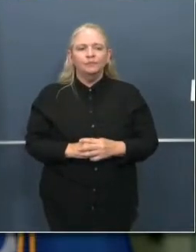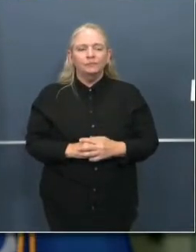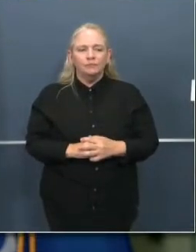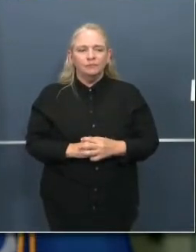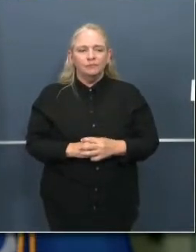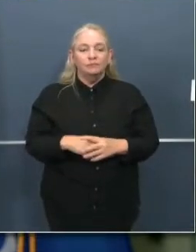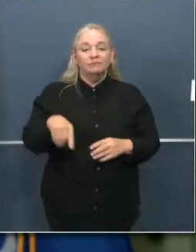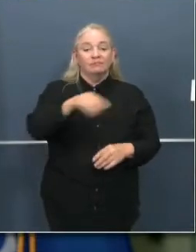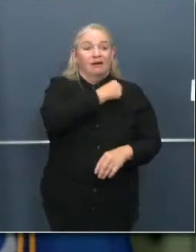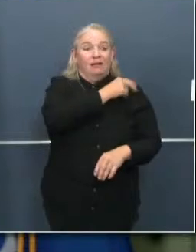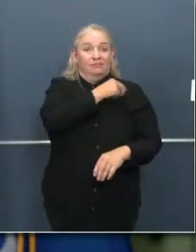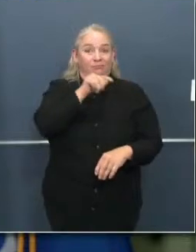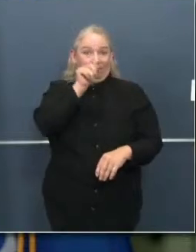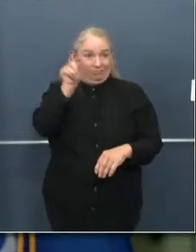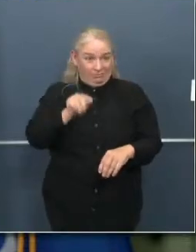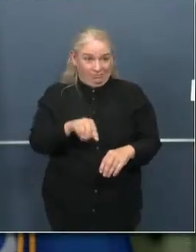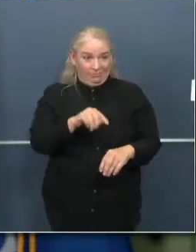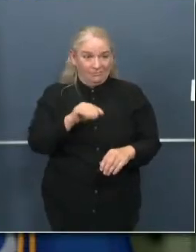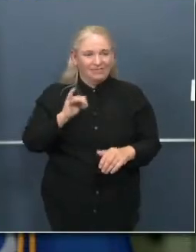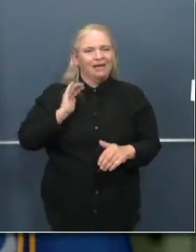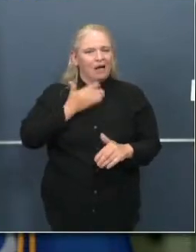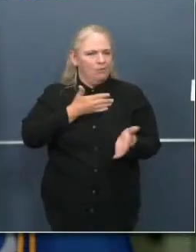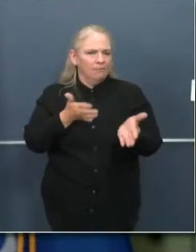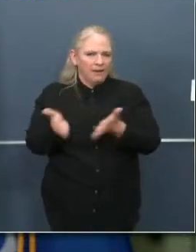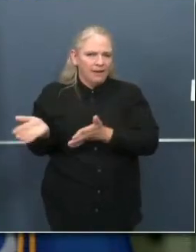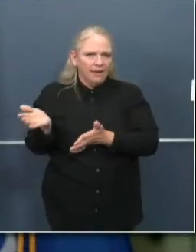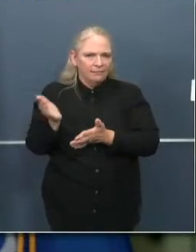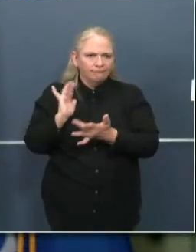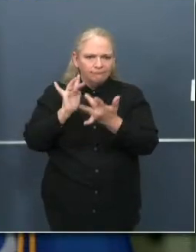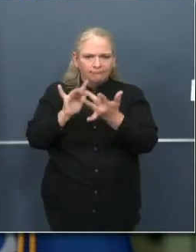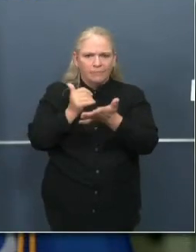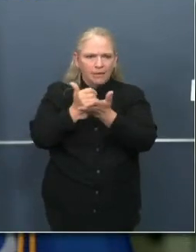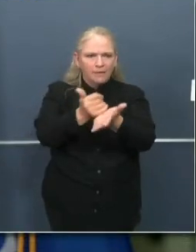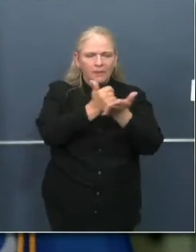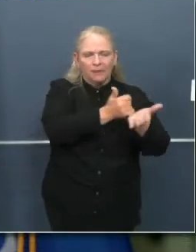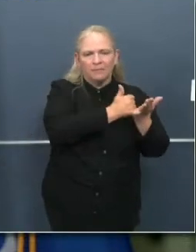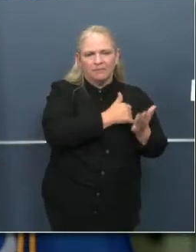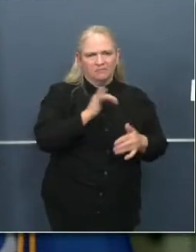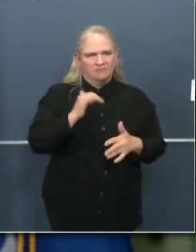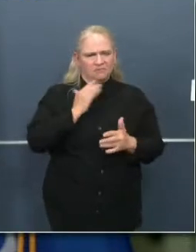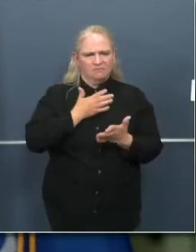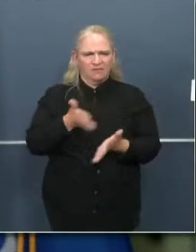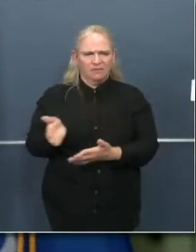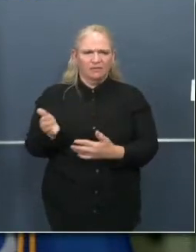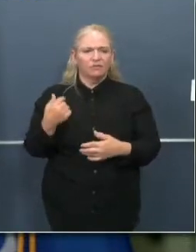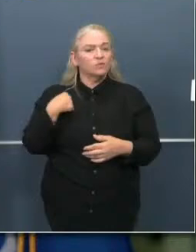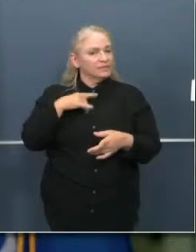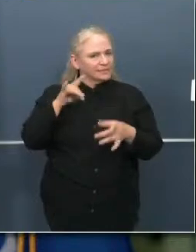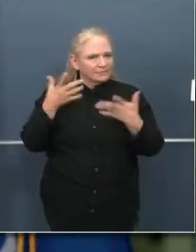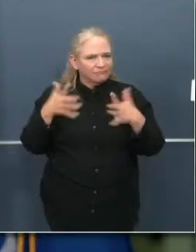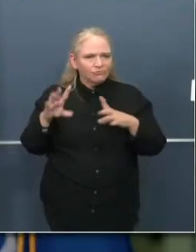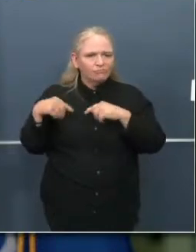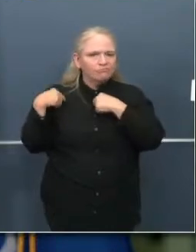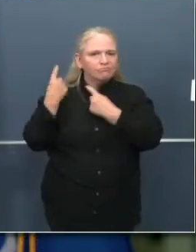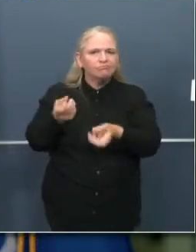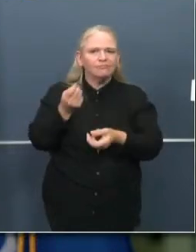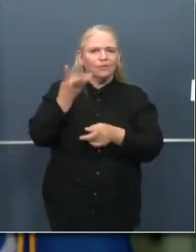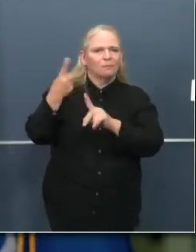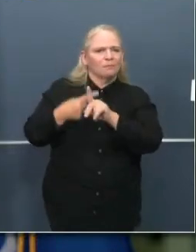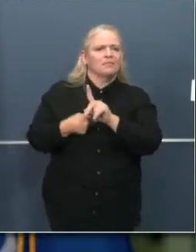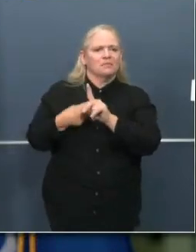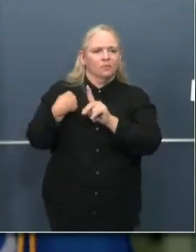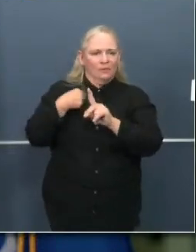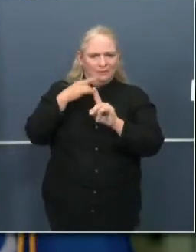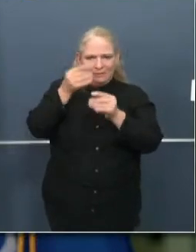many, many months. In fact, last week also updated you a little bit on what those surge plans look like, including these alternative care